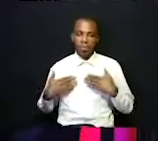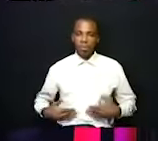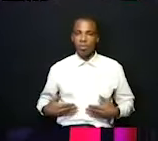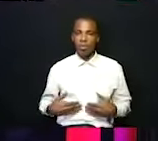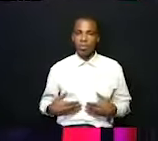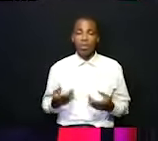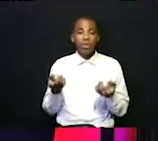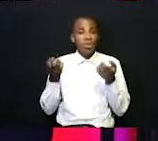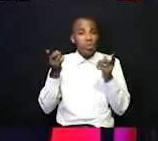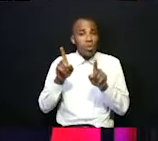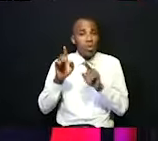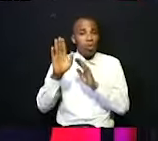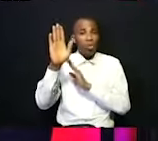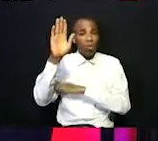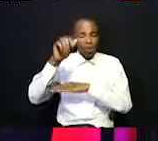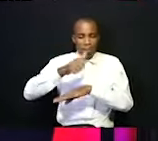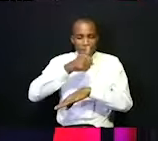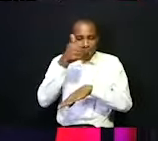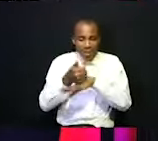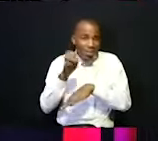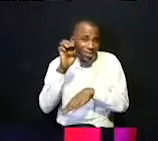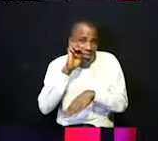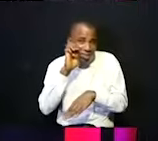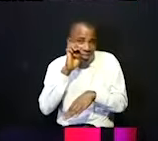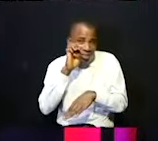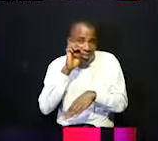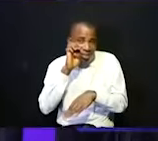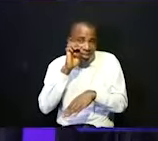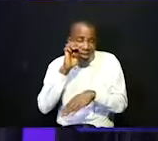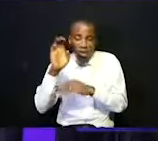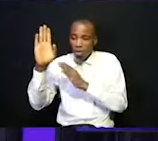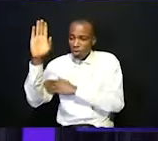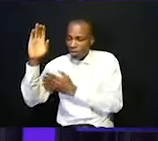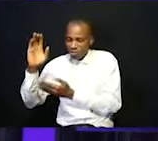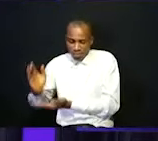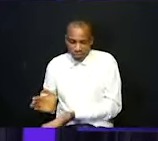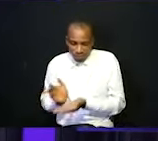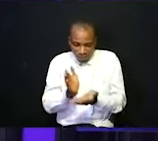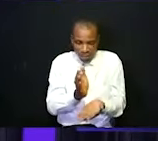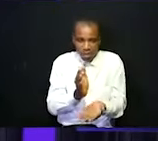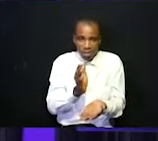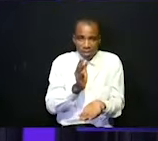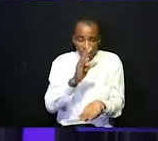when God created Eve, she gave her to the man as the wife.